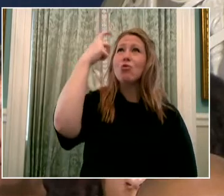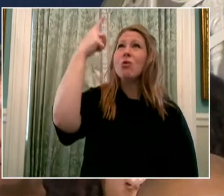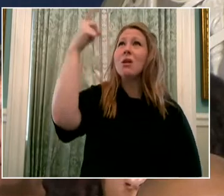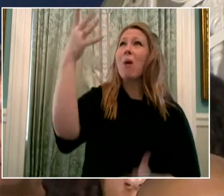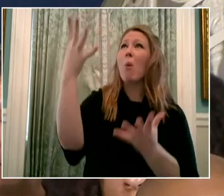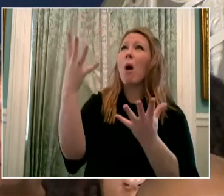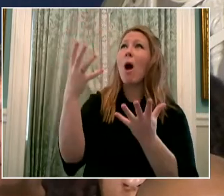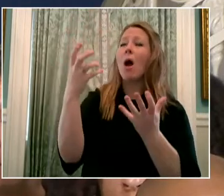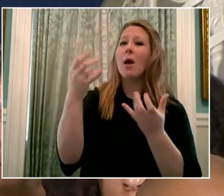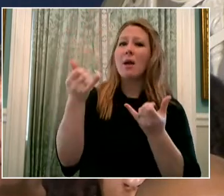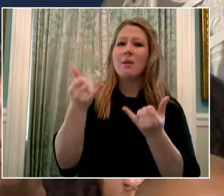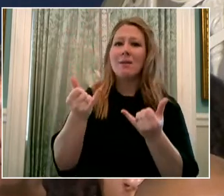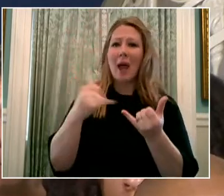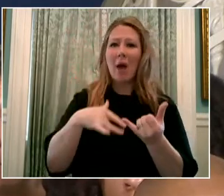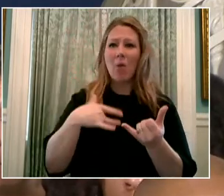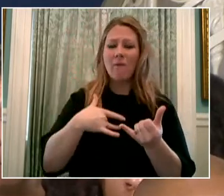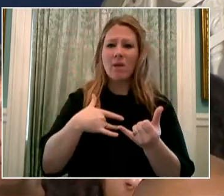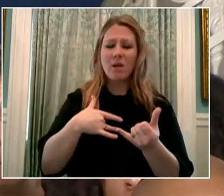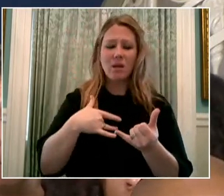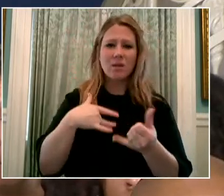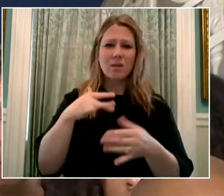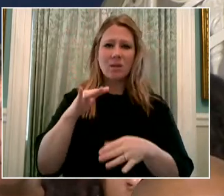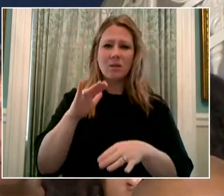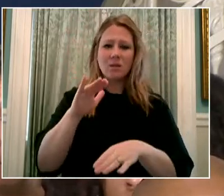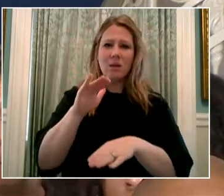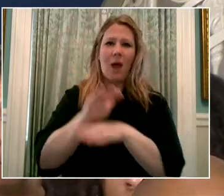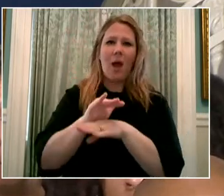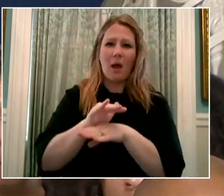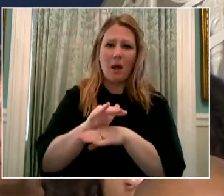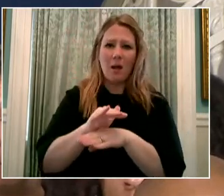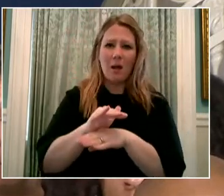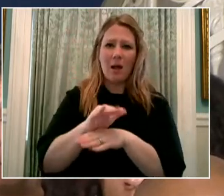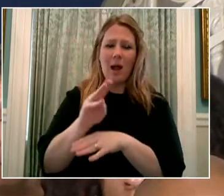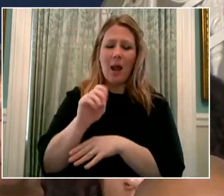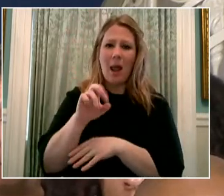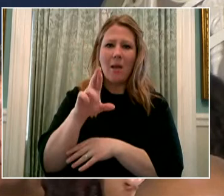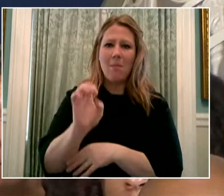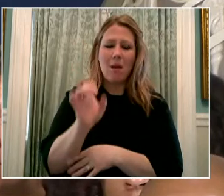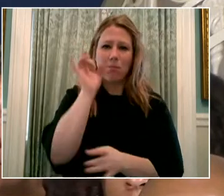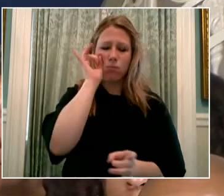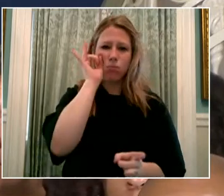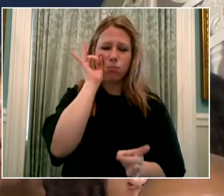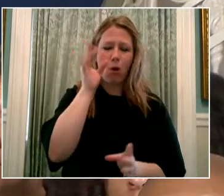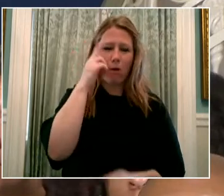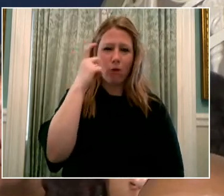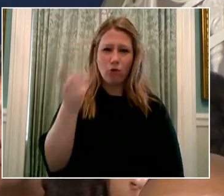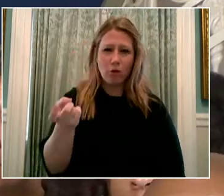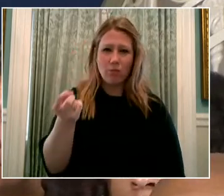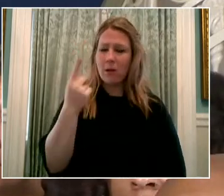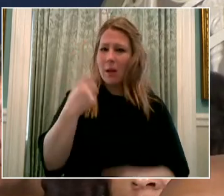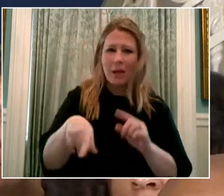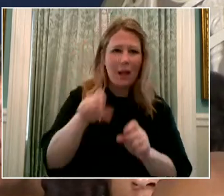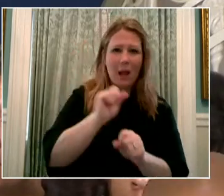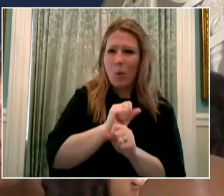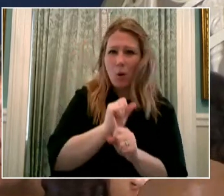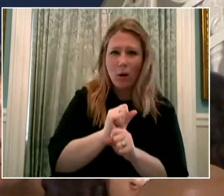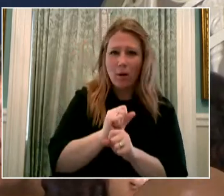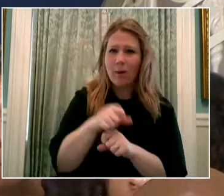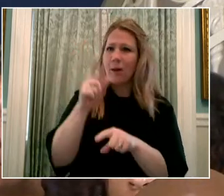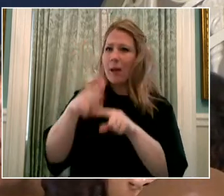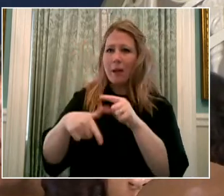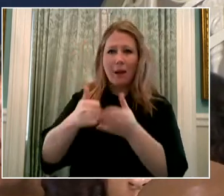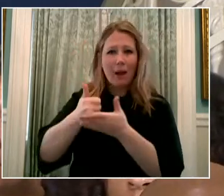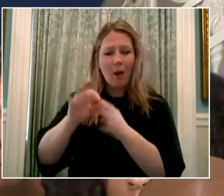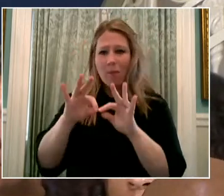they feel shame that they cannot provide for their families and that they cannot contribute to the